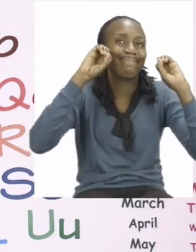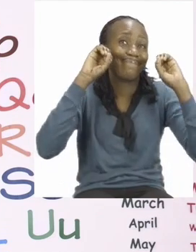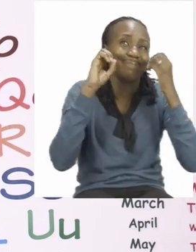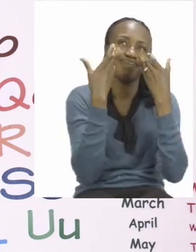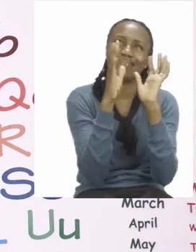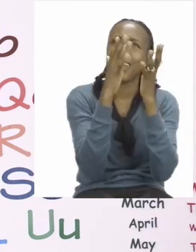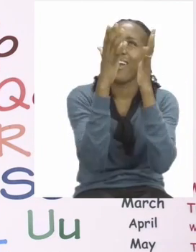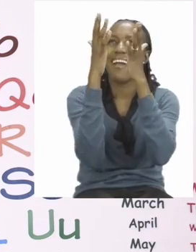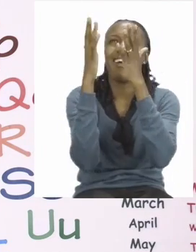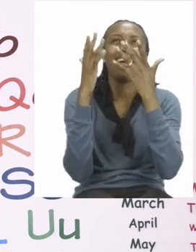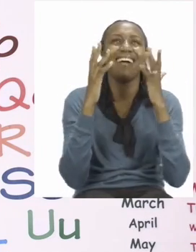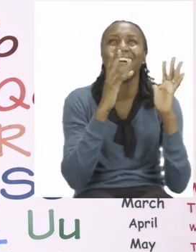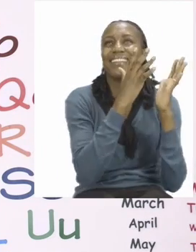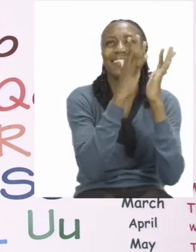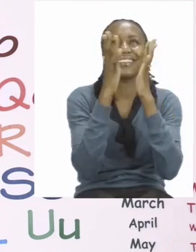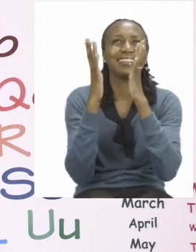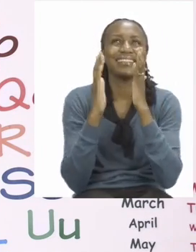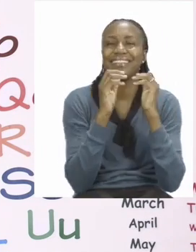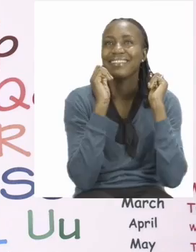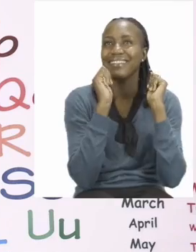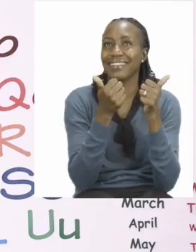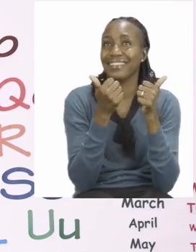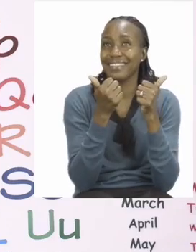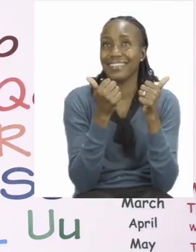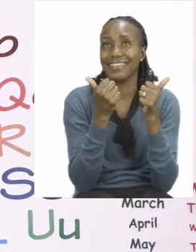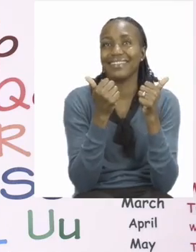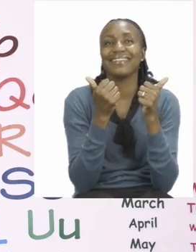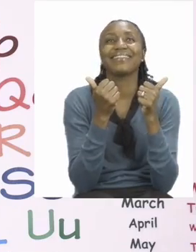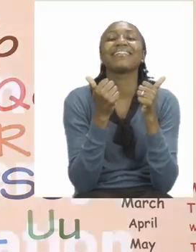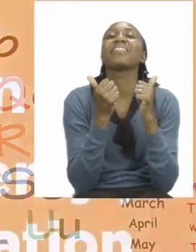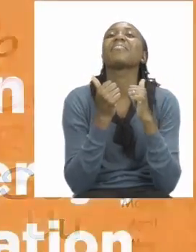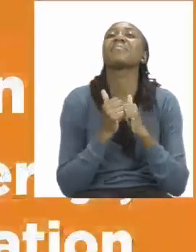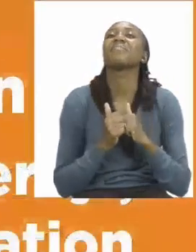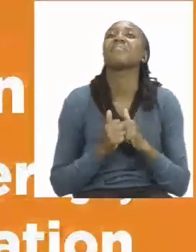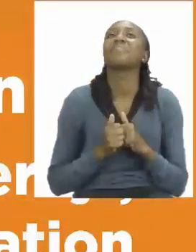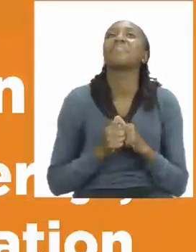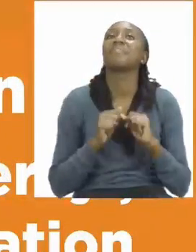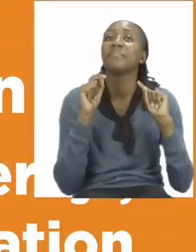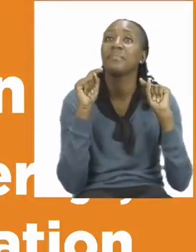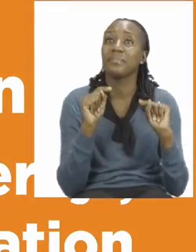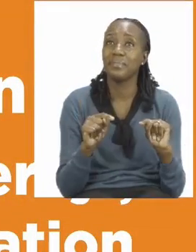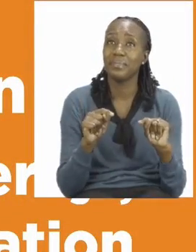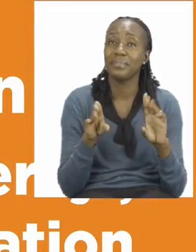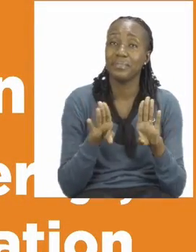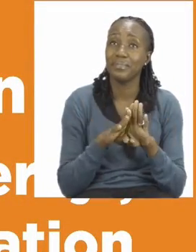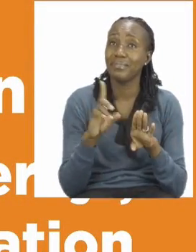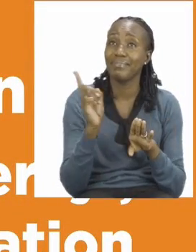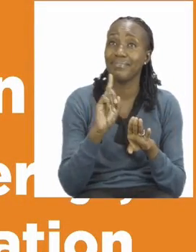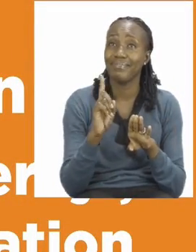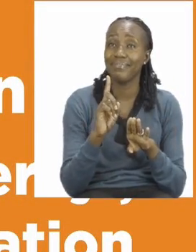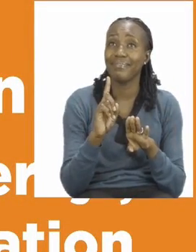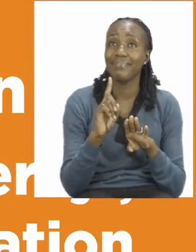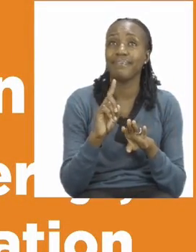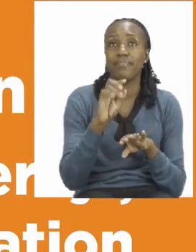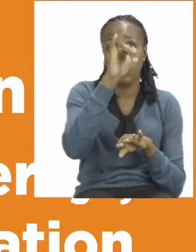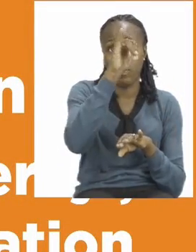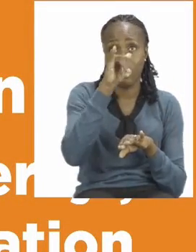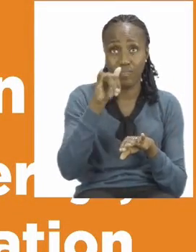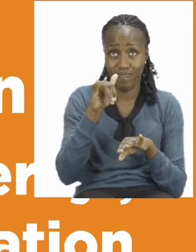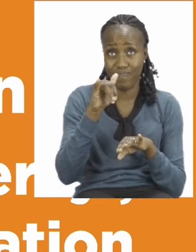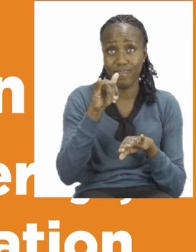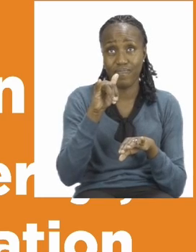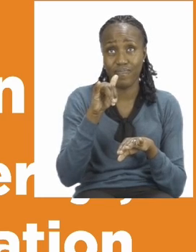away. Yay! Good job, everyone! For today's lesson, we will be doing